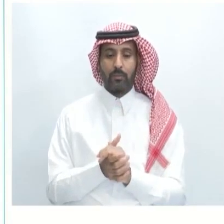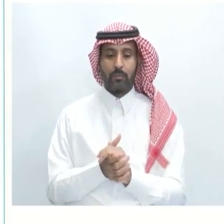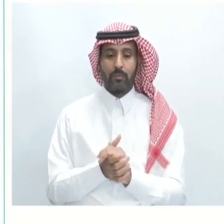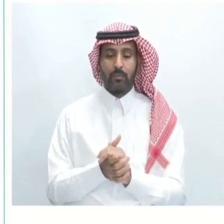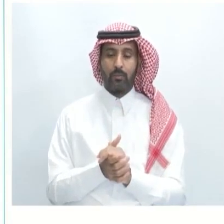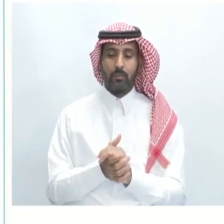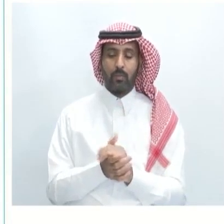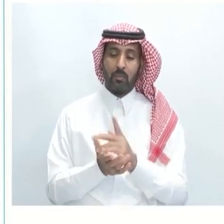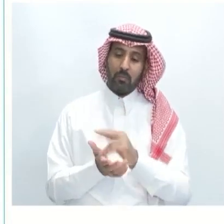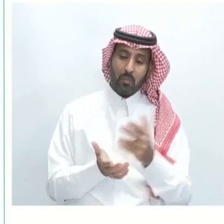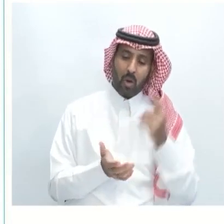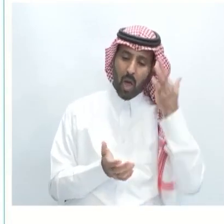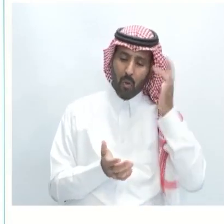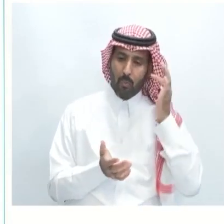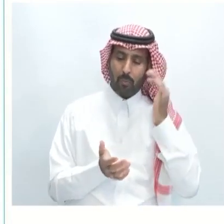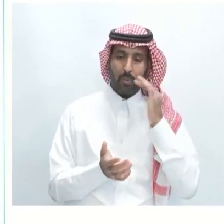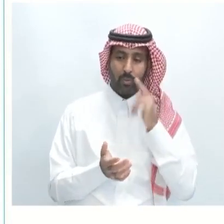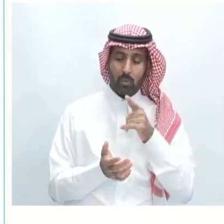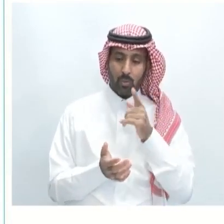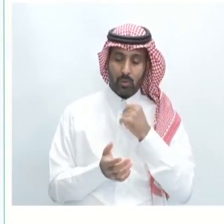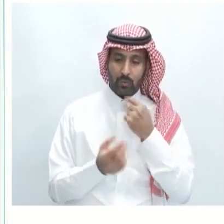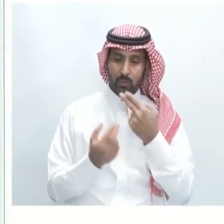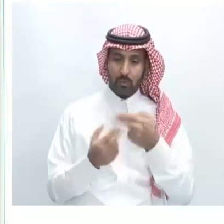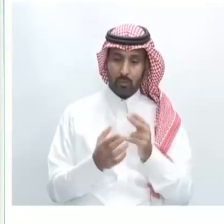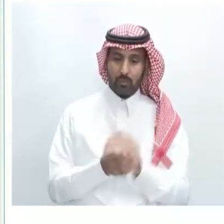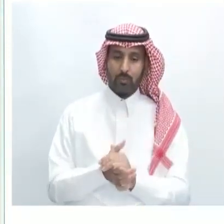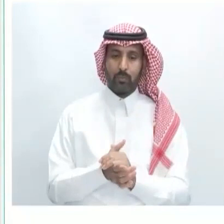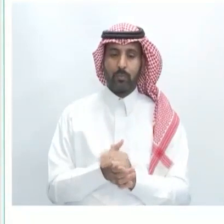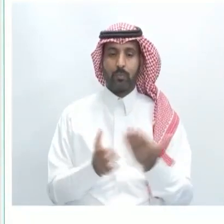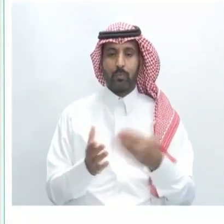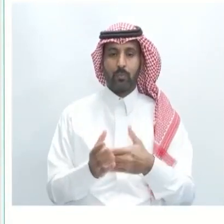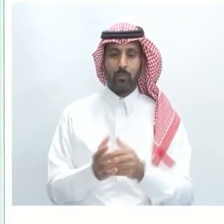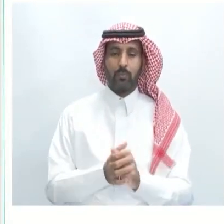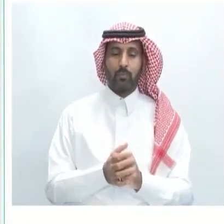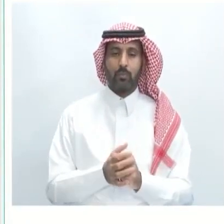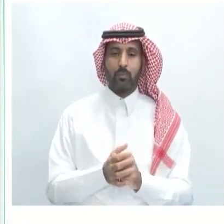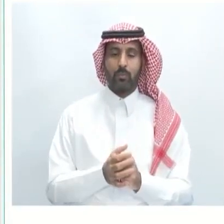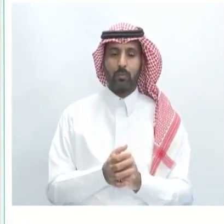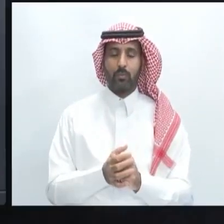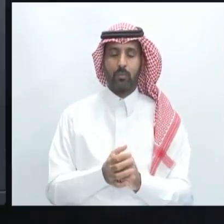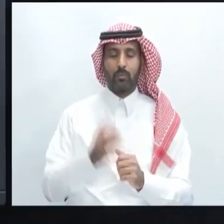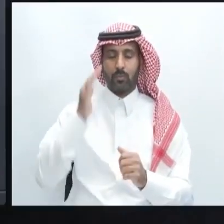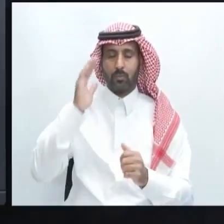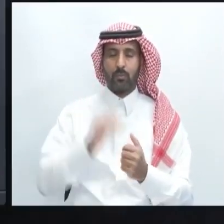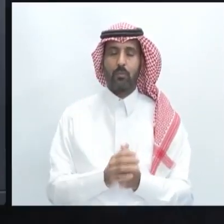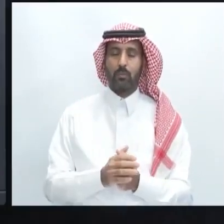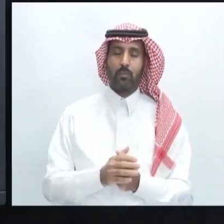yes. Otherwise, you'll just have to start without me. And with that, we reach the end of this lesson. See